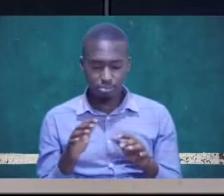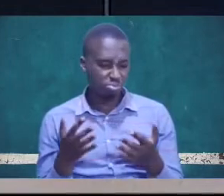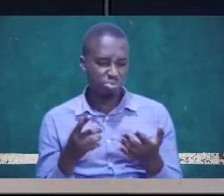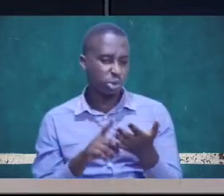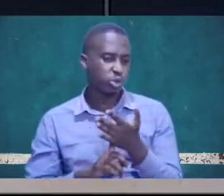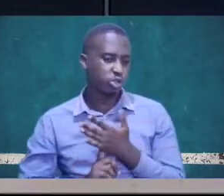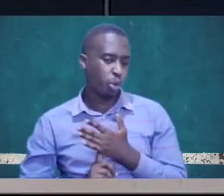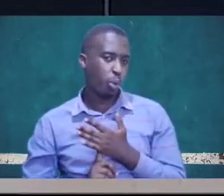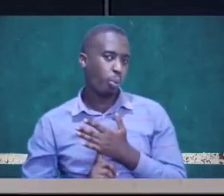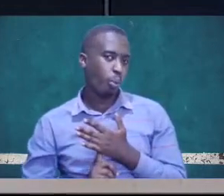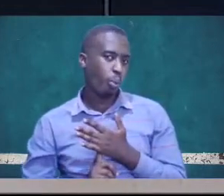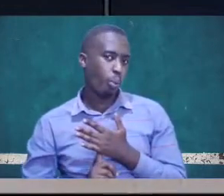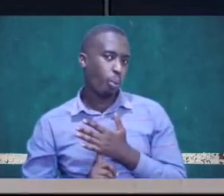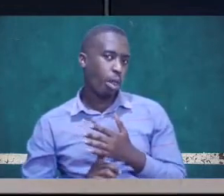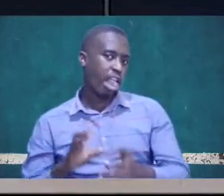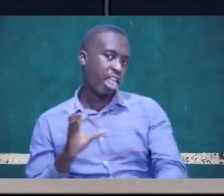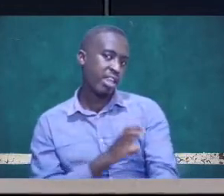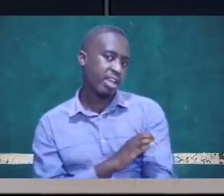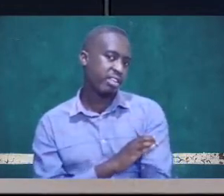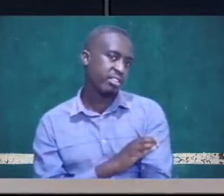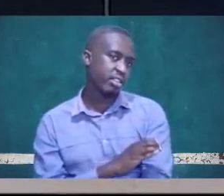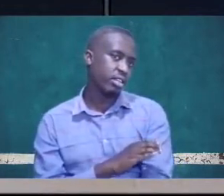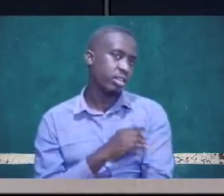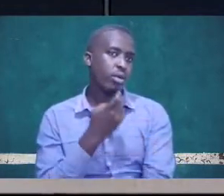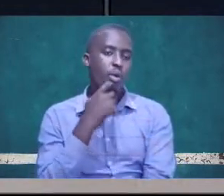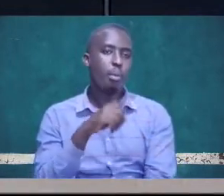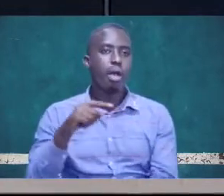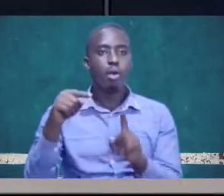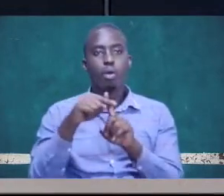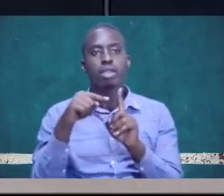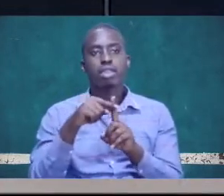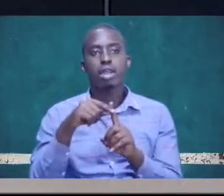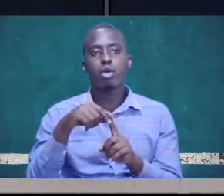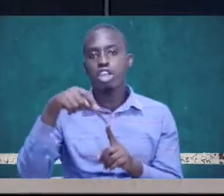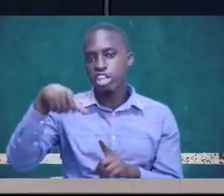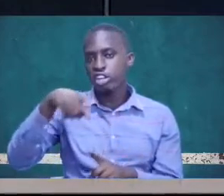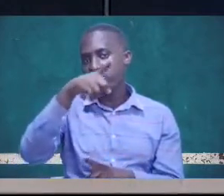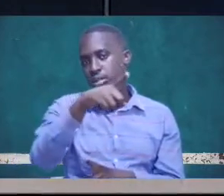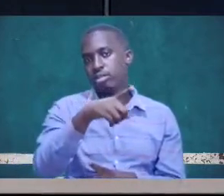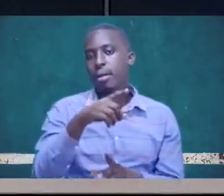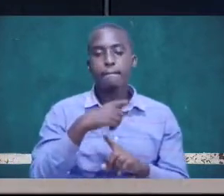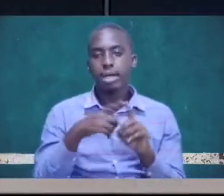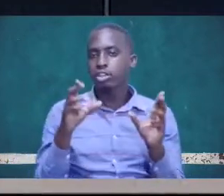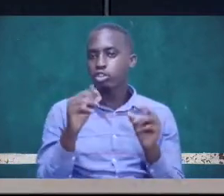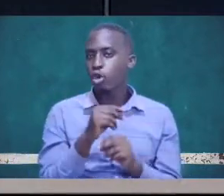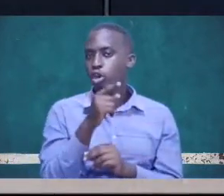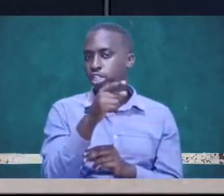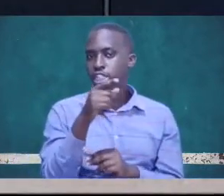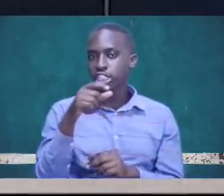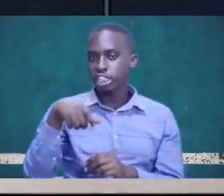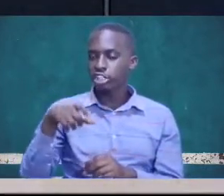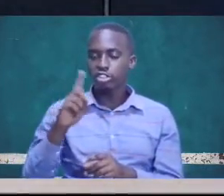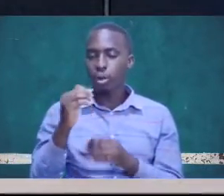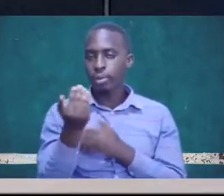to show the energy, we would have now to add on that energy here. But no energy that was